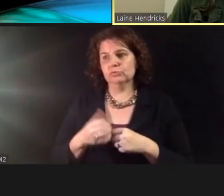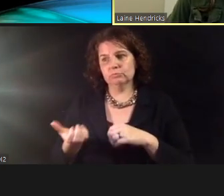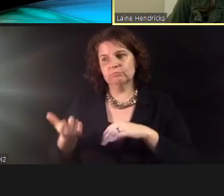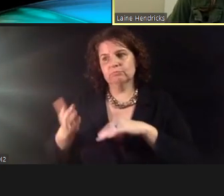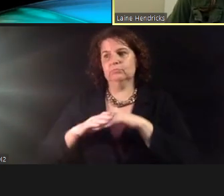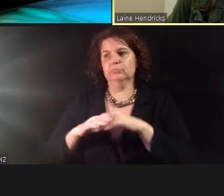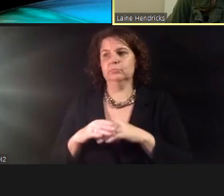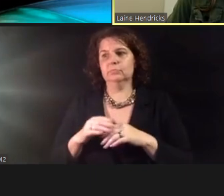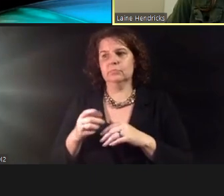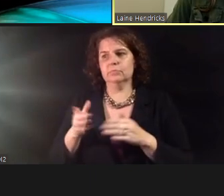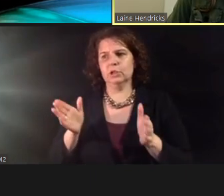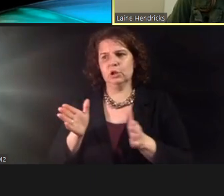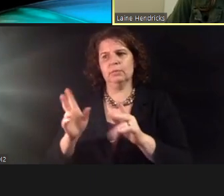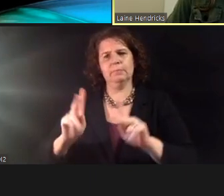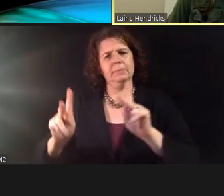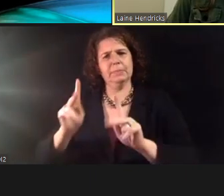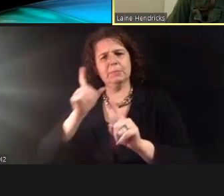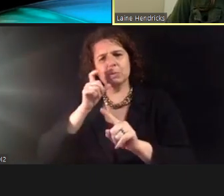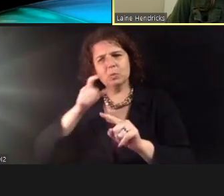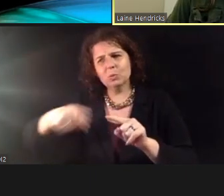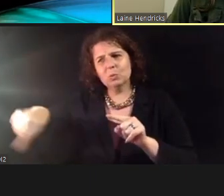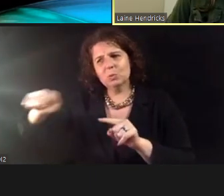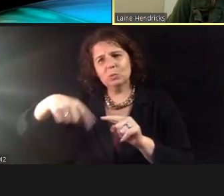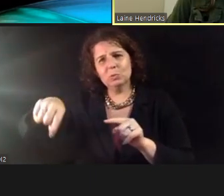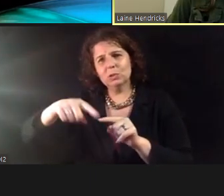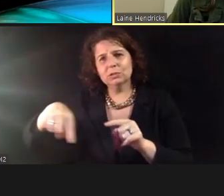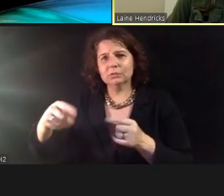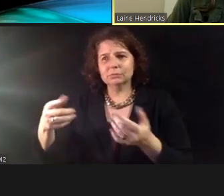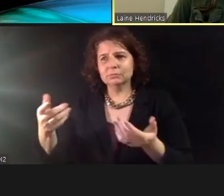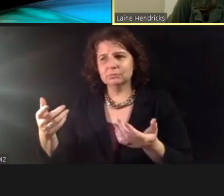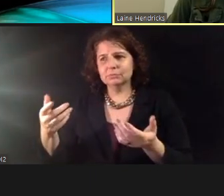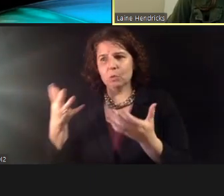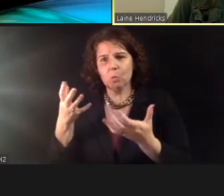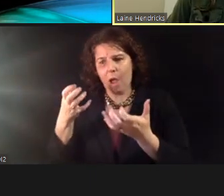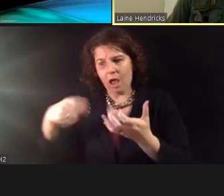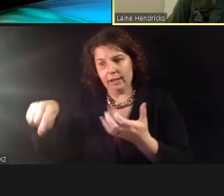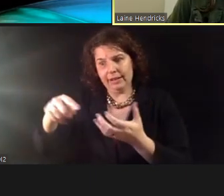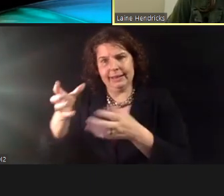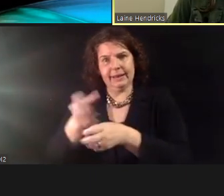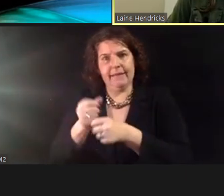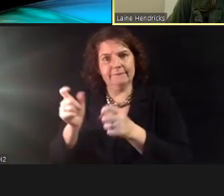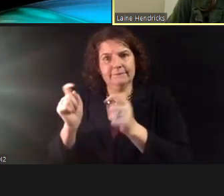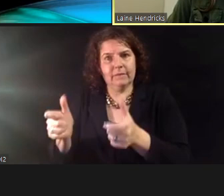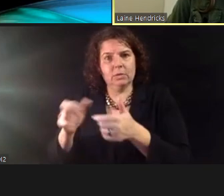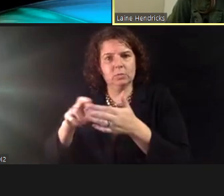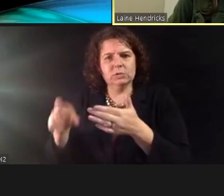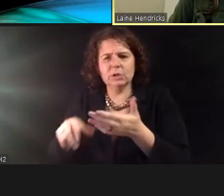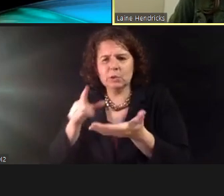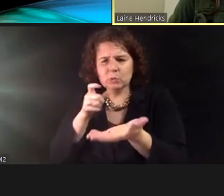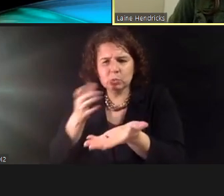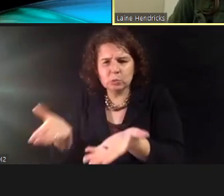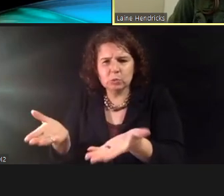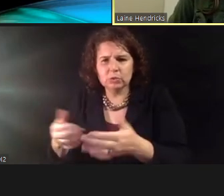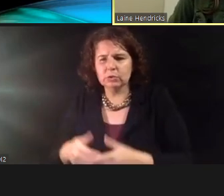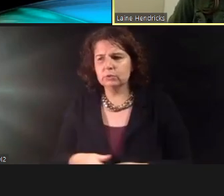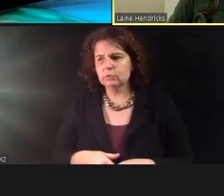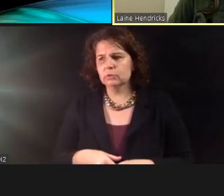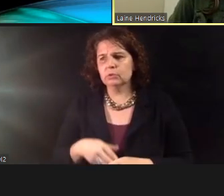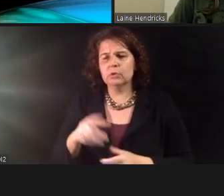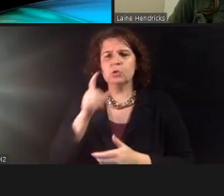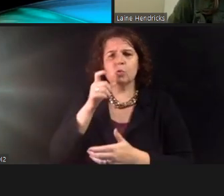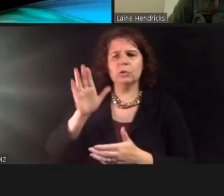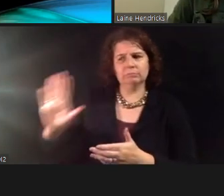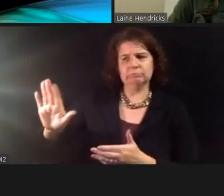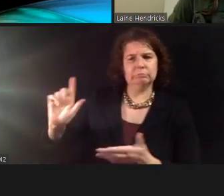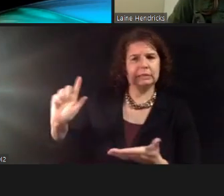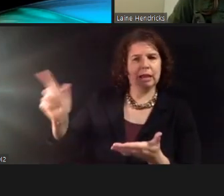you targeting in terms of those people that should get the testing that's more readily available in terms of the quick turnaround times? Yeah,